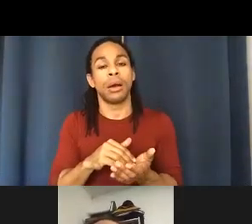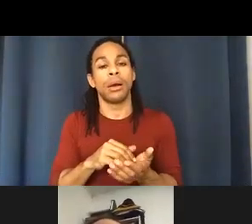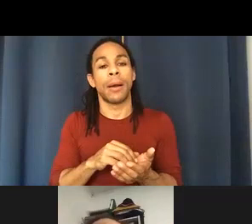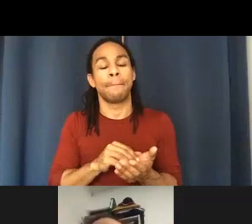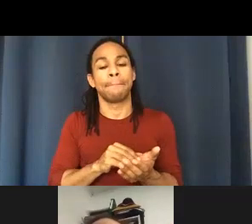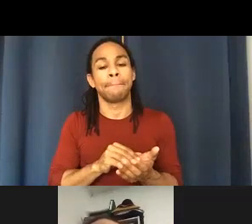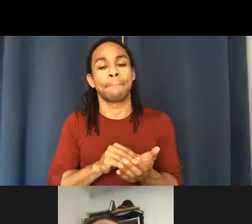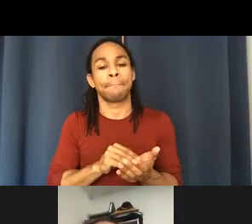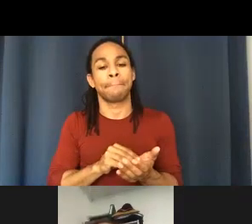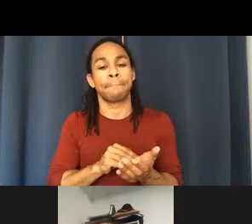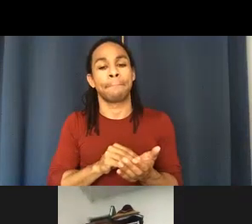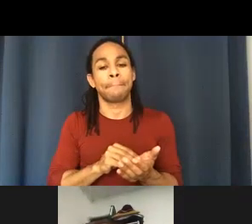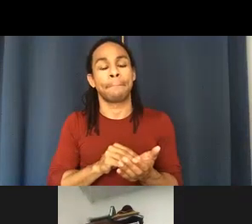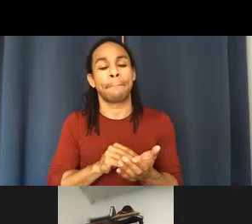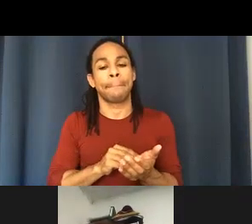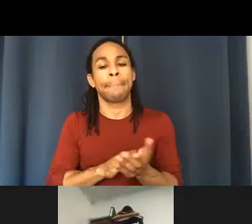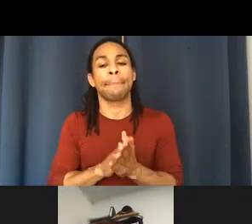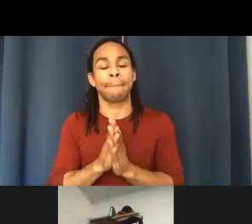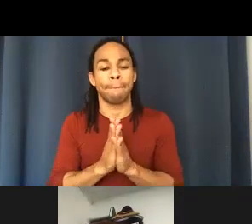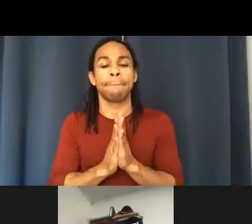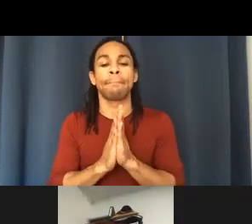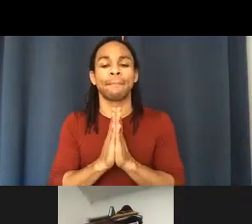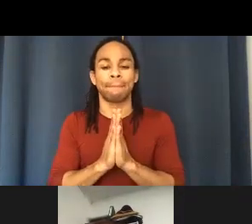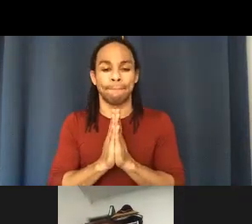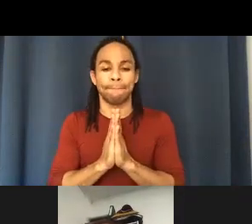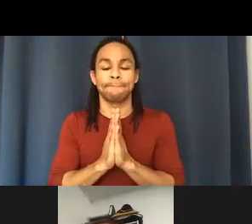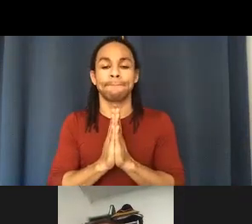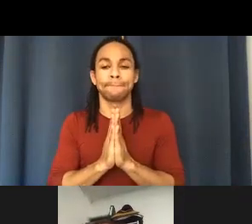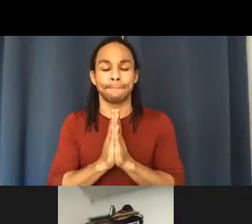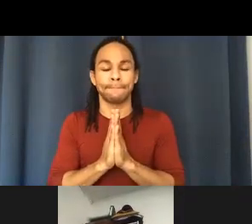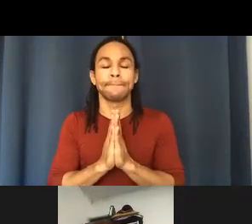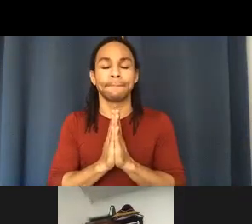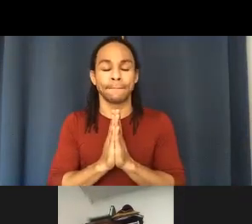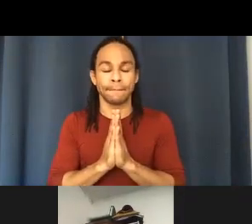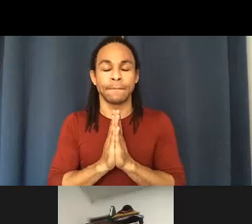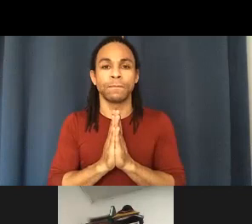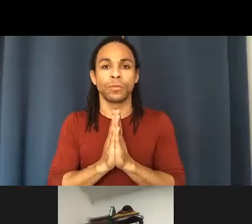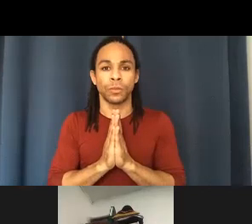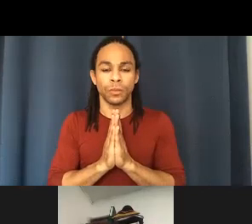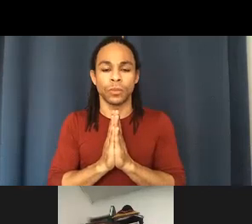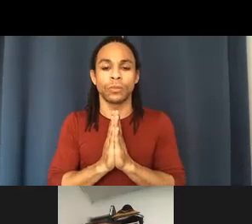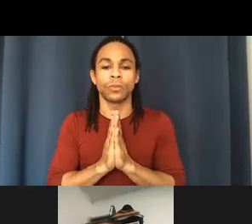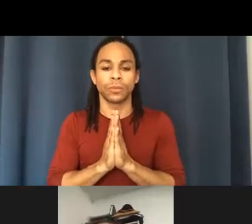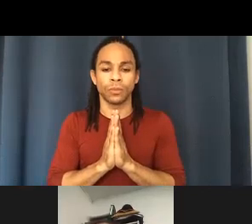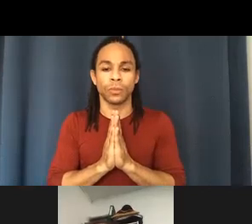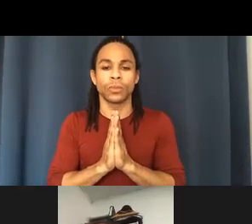illnesses that COVID causes, but also what needs to be done in the other health centers.